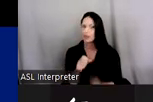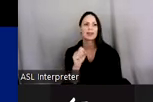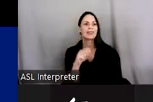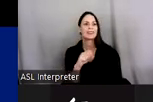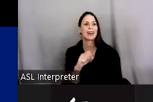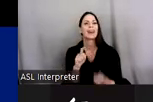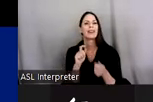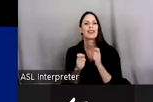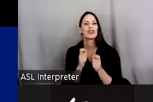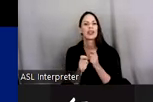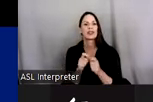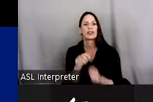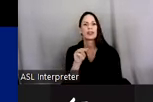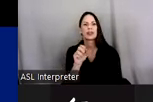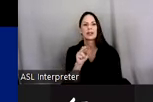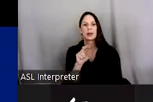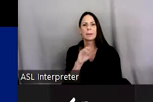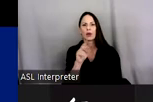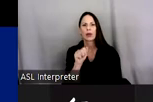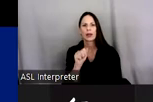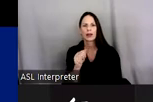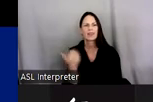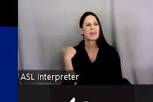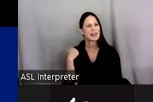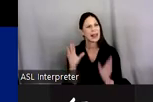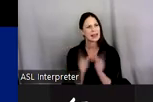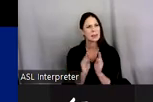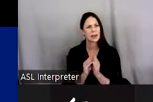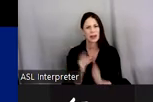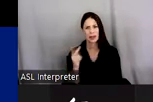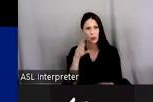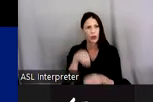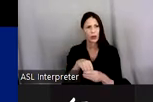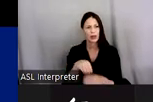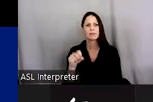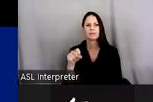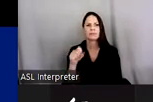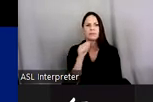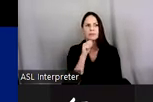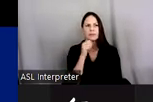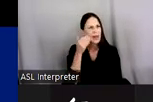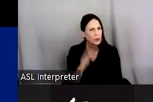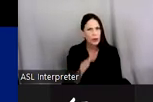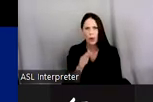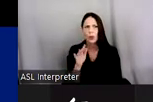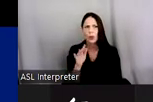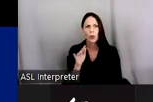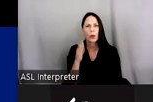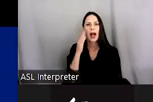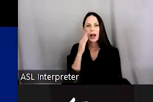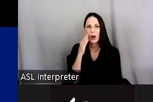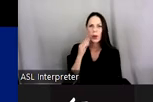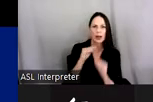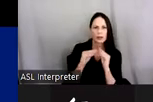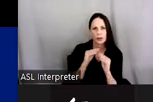changes, Morena, the last meeting we were in, that was it. I don't know exactly. I know we just polished it the last meeting. The